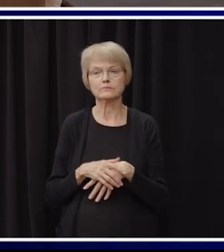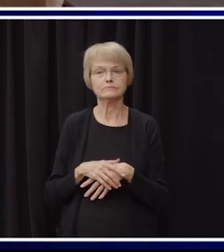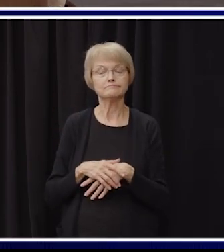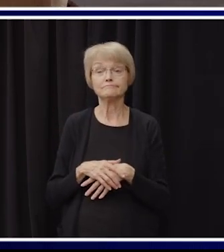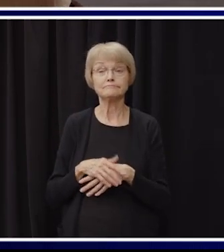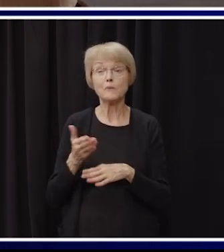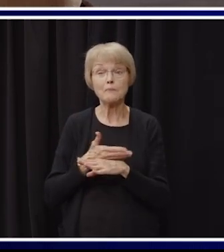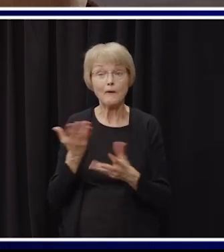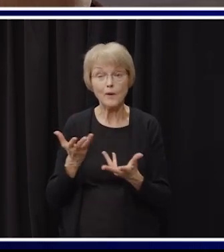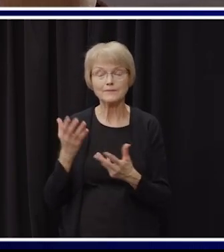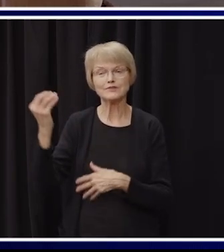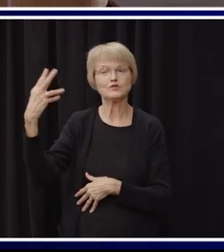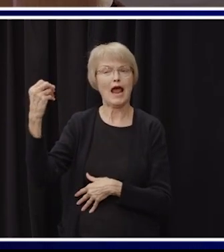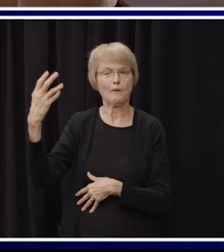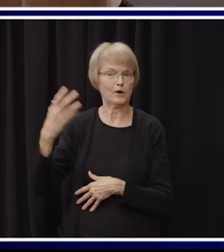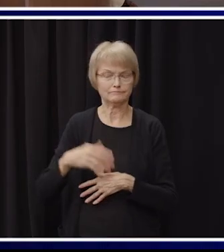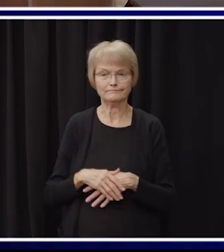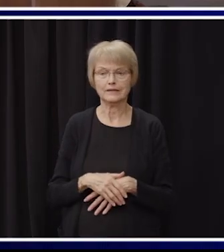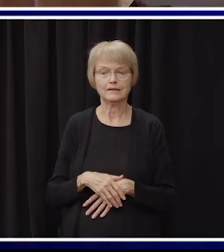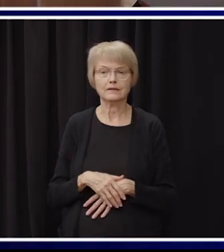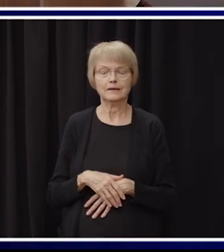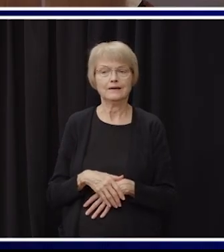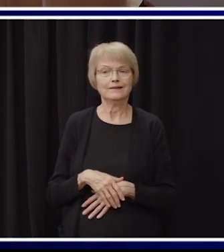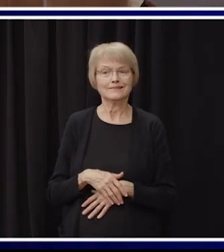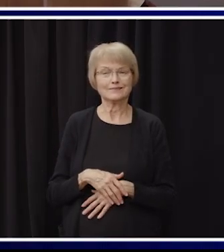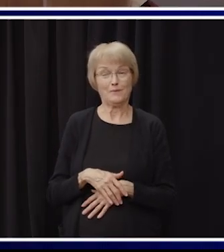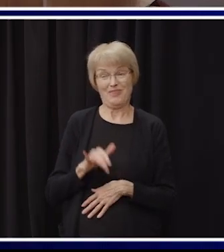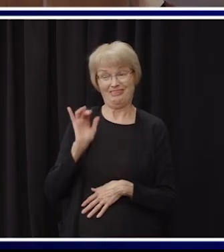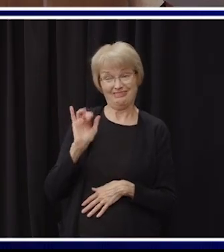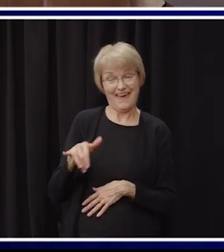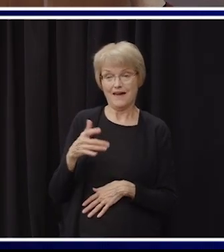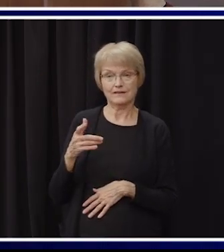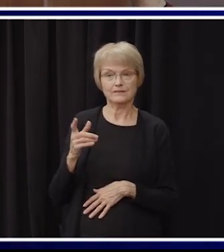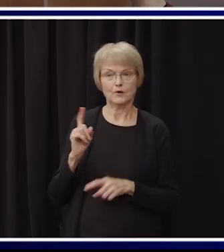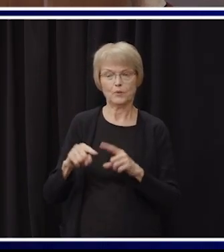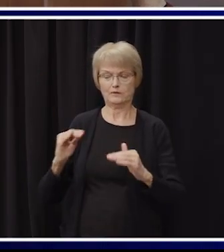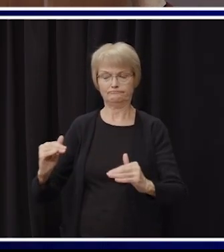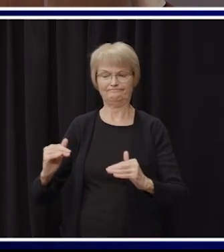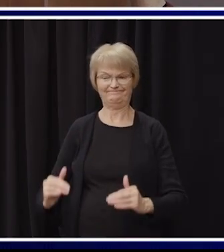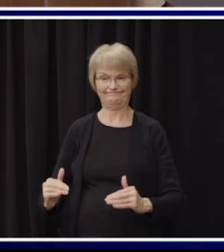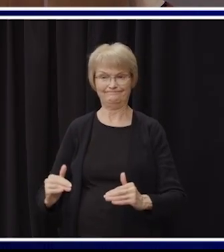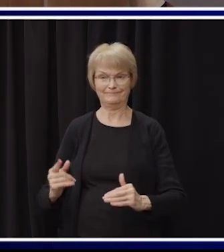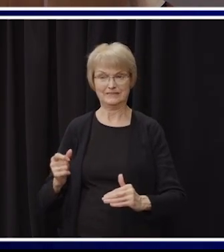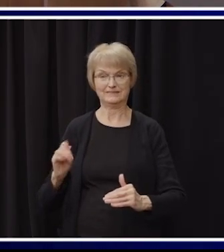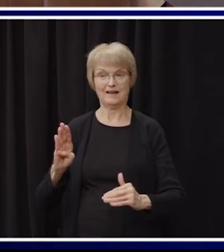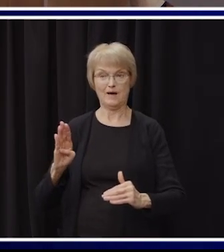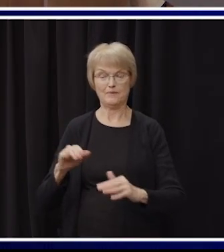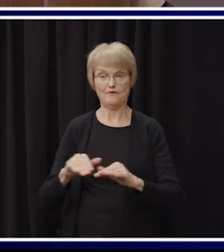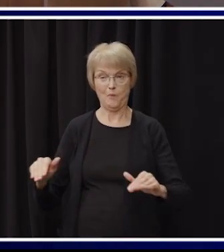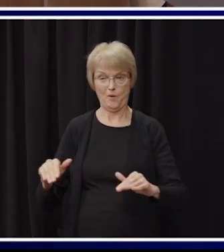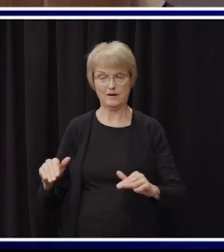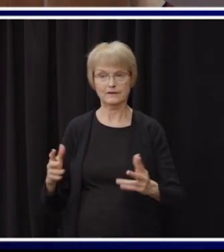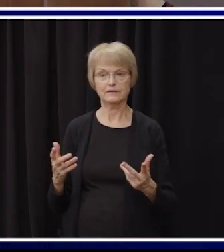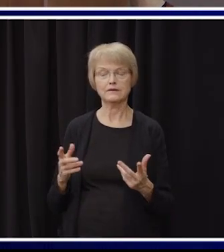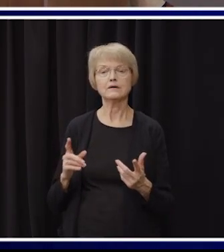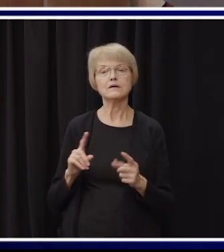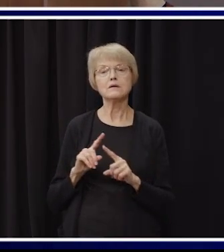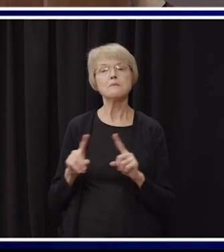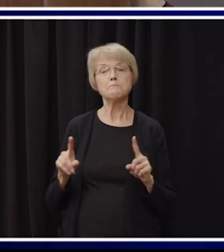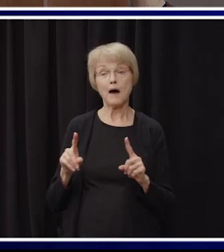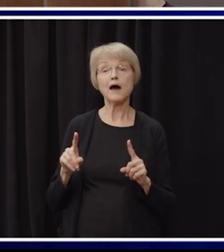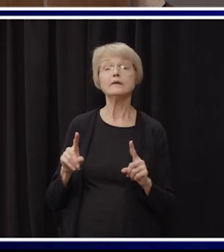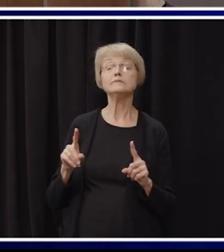shower. So we didn't have the ability to drop the subfloor in this case, but there are products